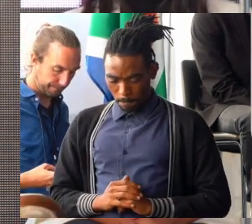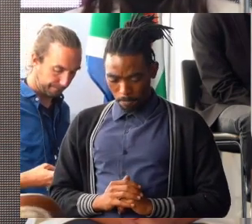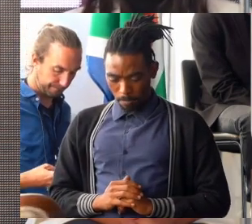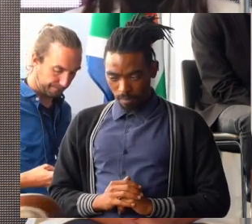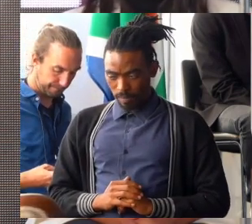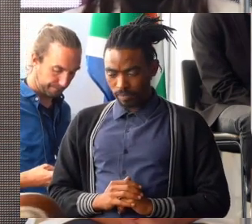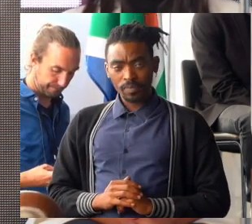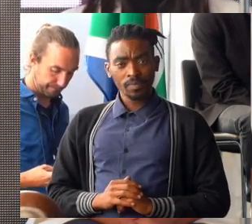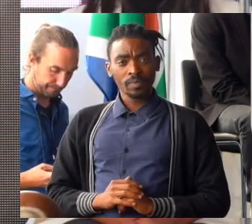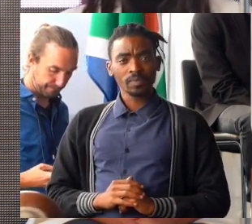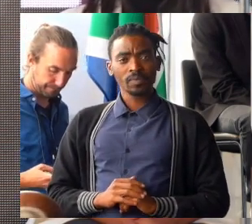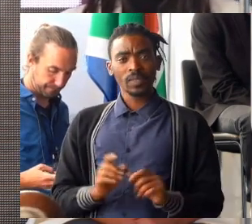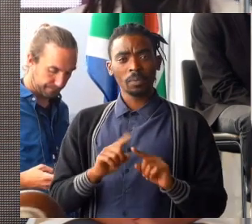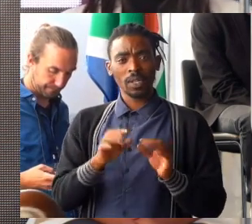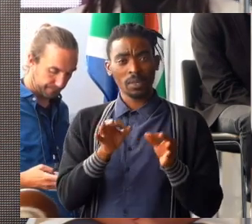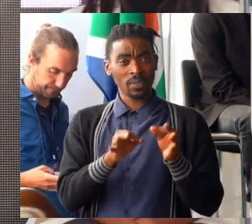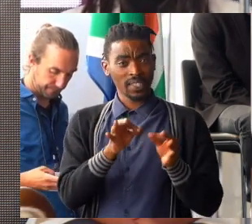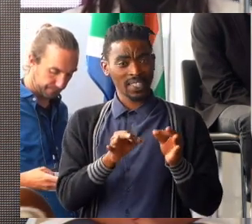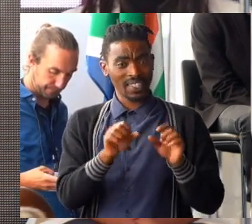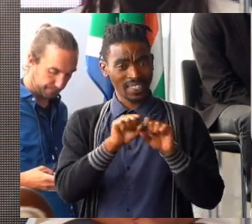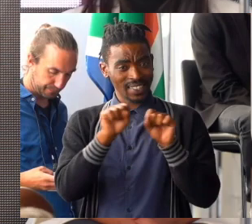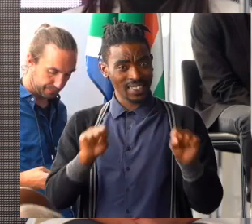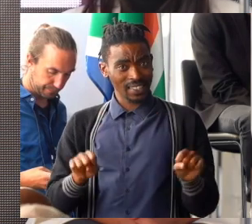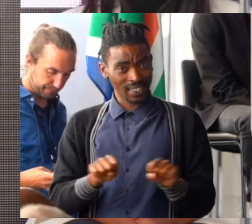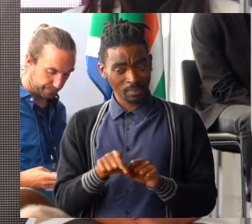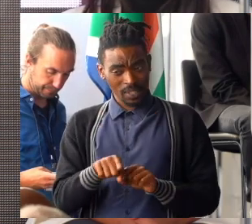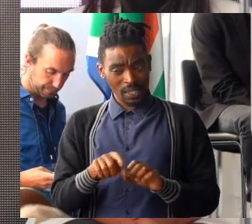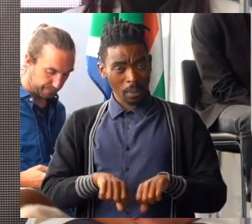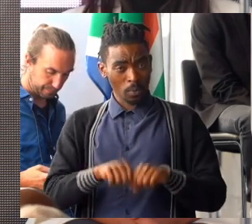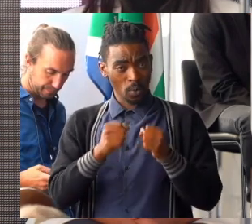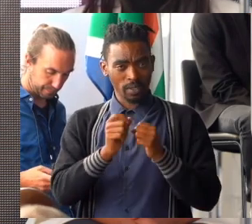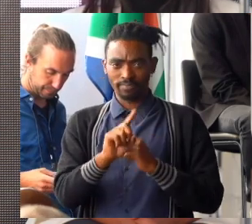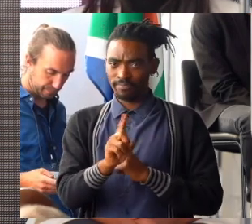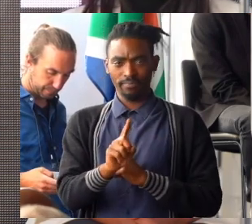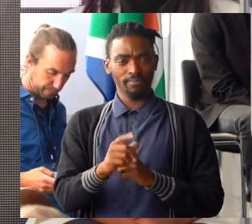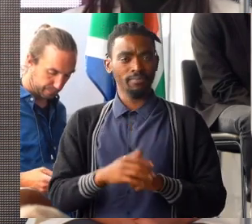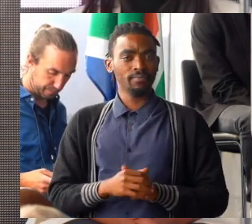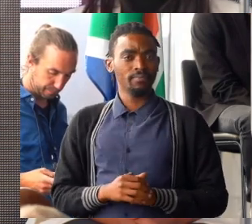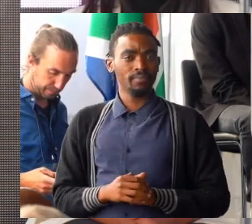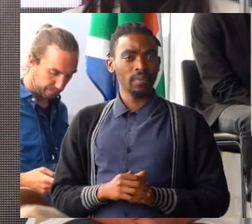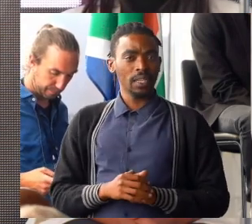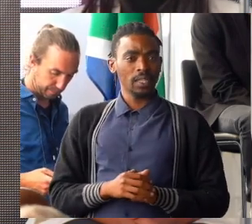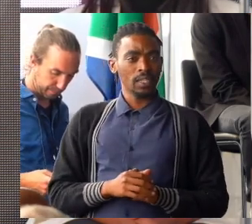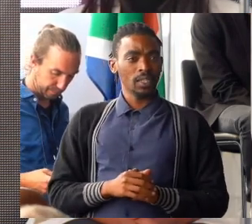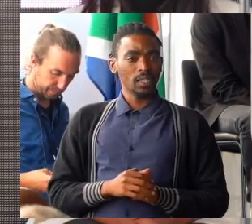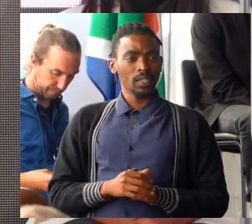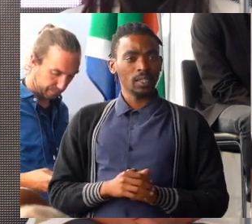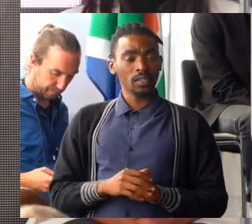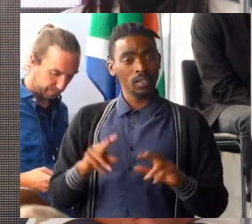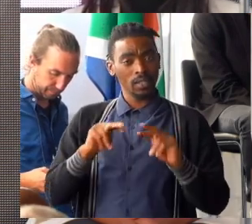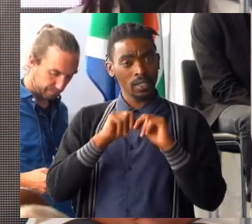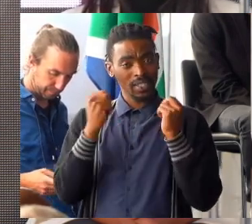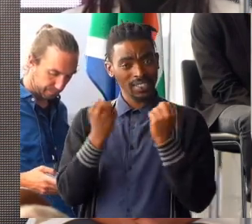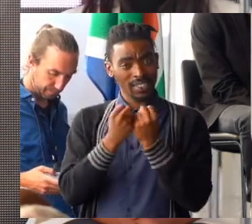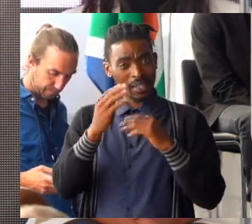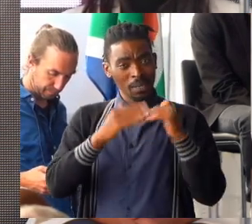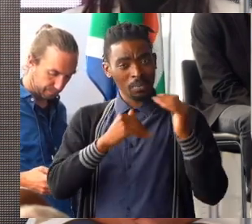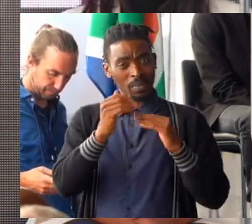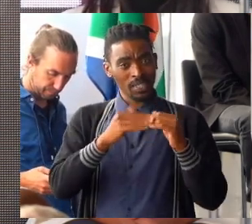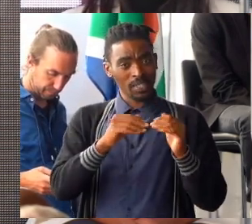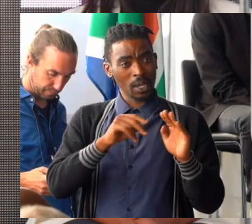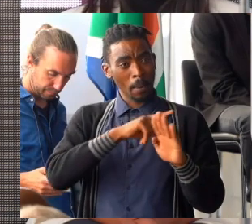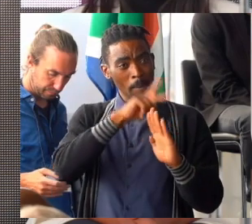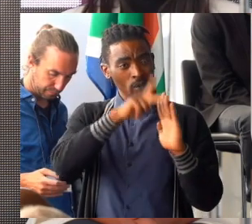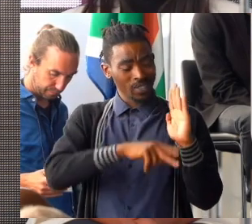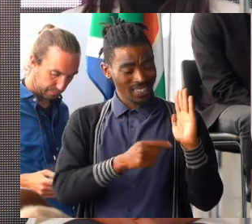But the political system is not the only thing that is broken. The nation-building project has also lost its way,